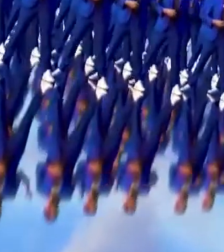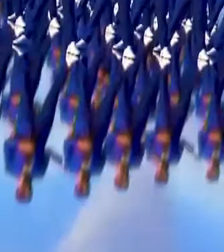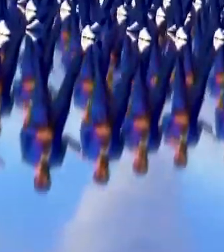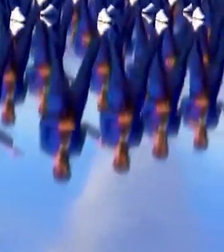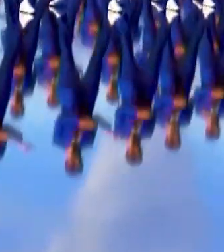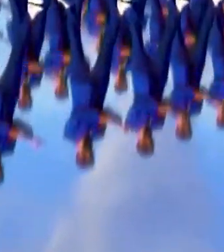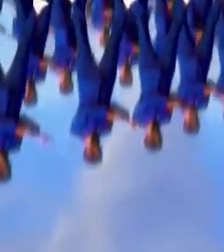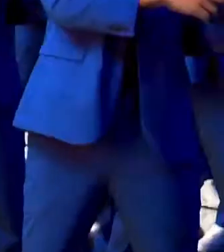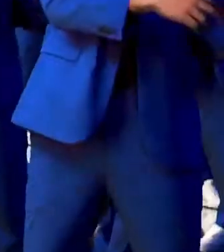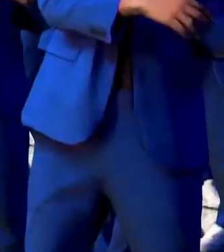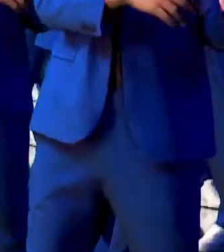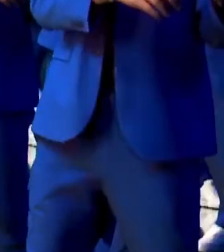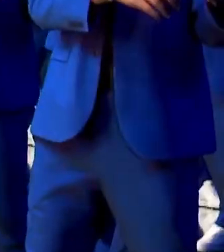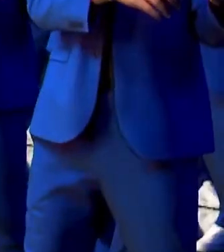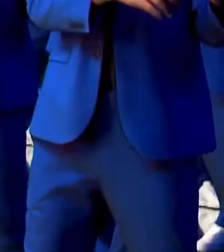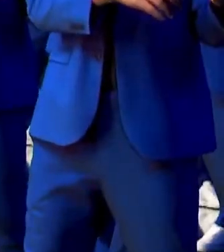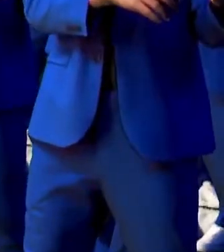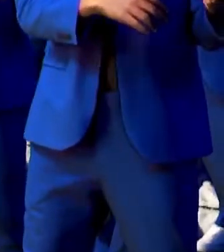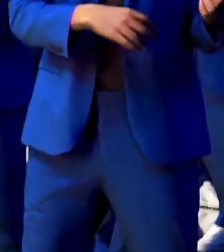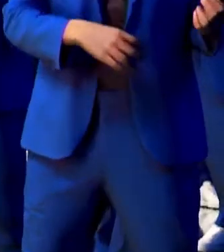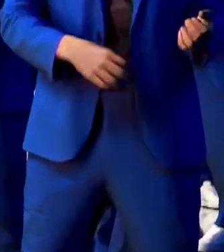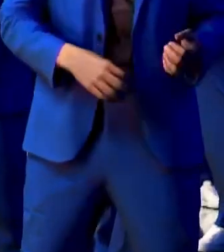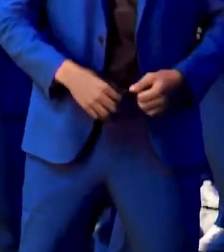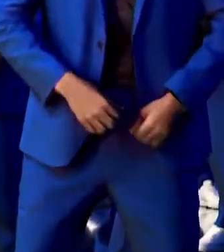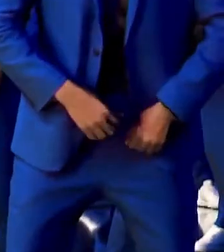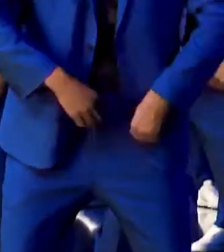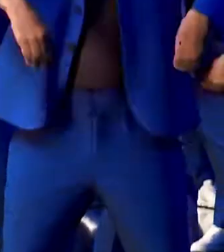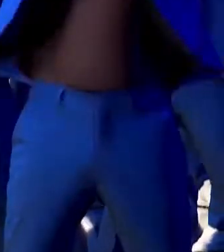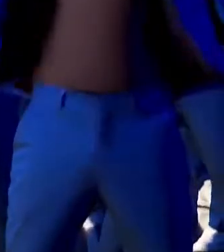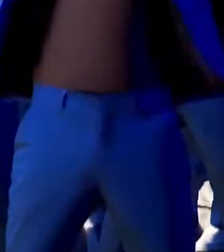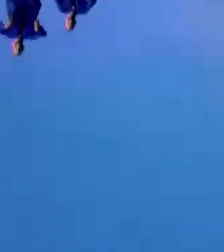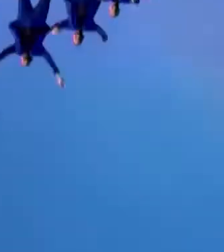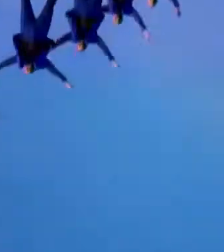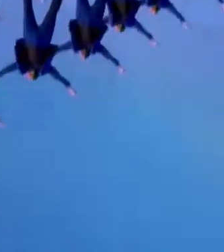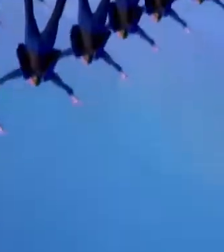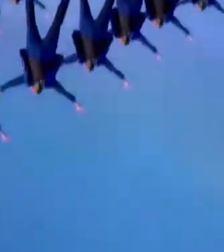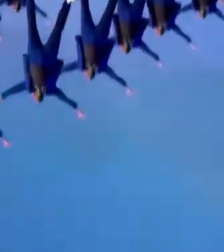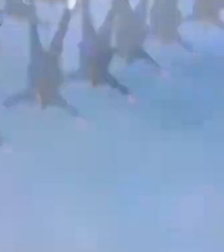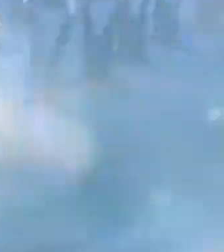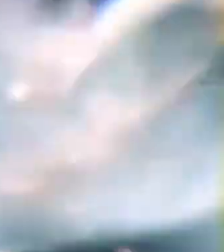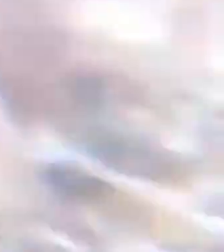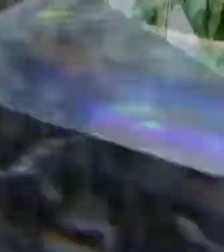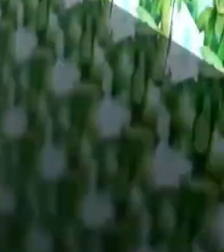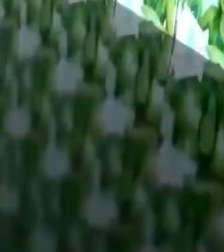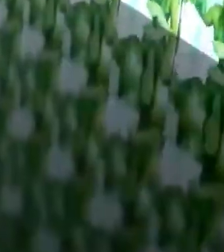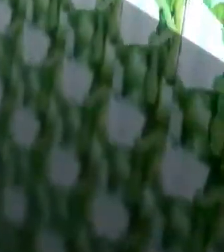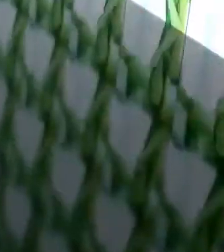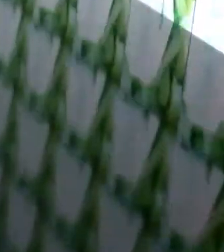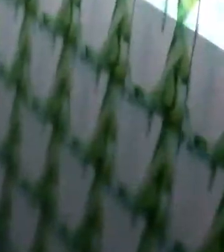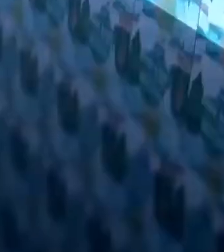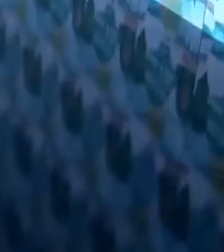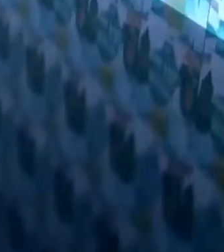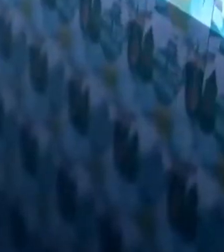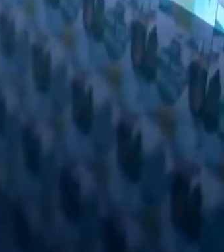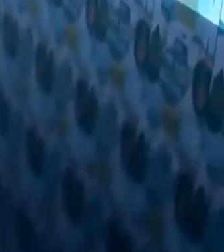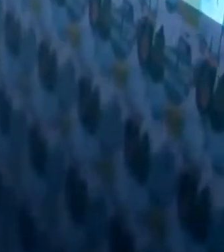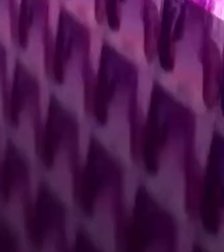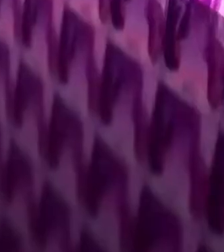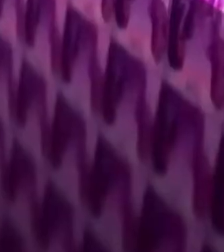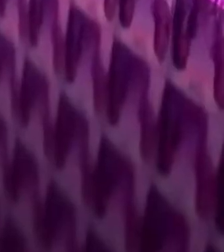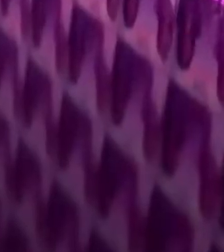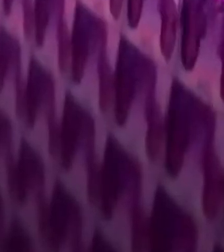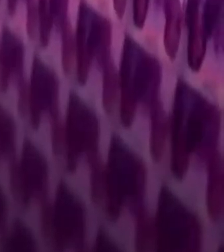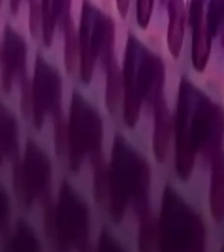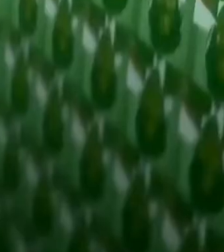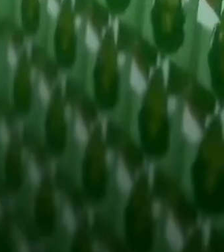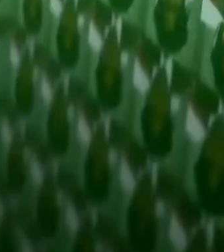Become your own genre, your own industry, your own universe. Why stop at creator? When you can